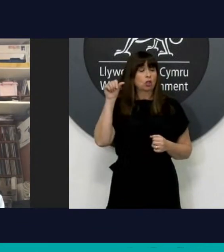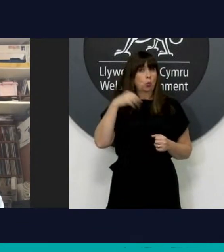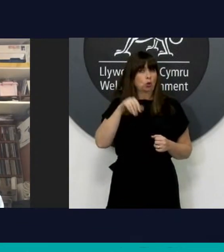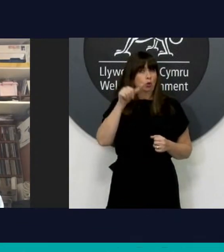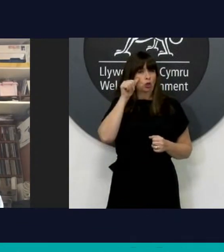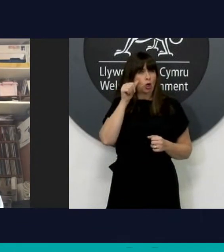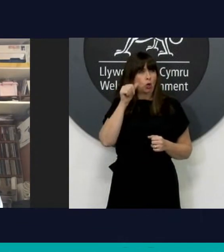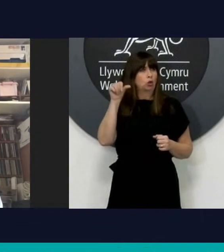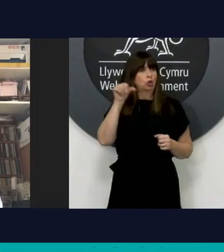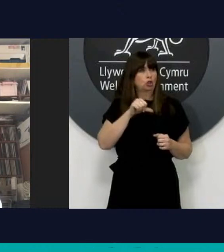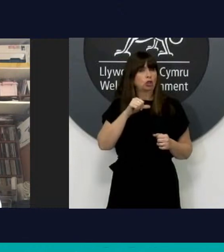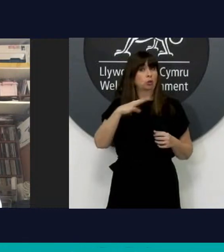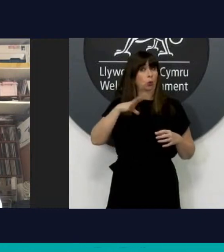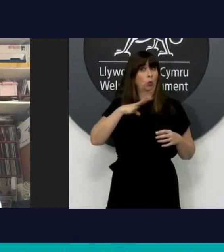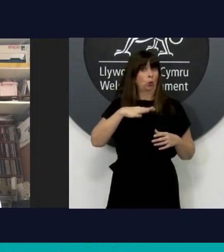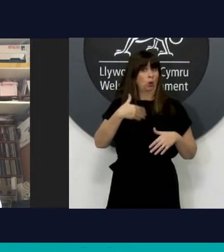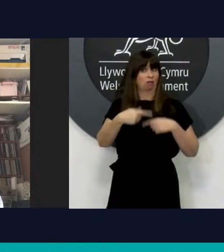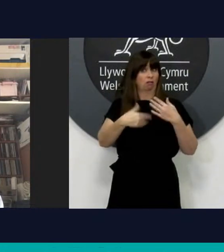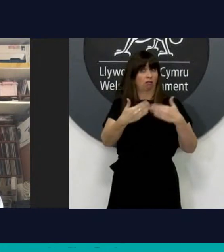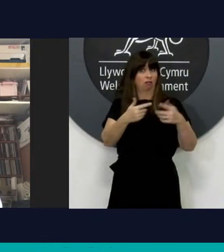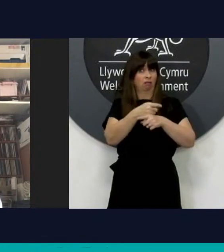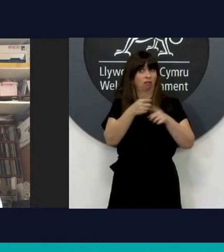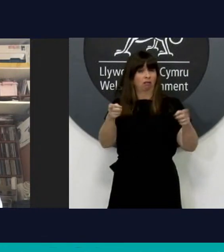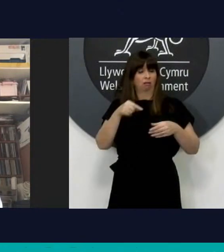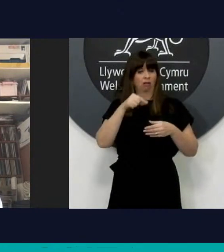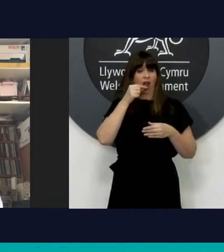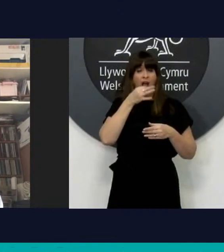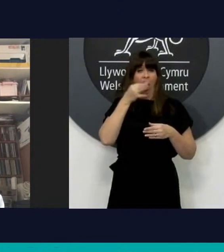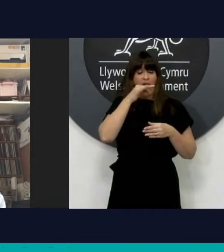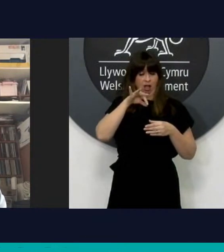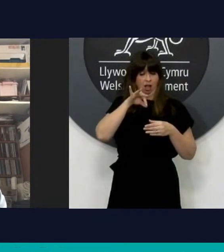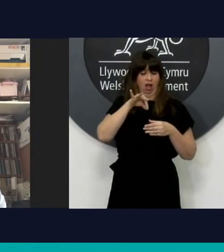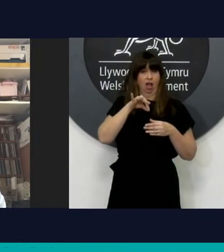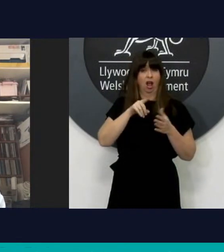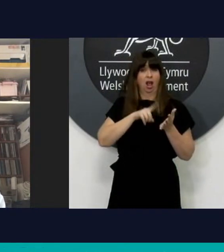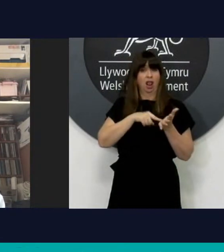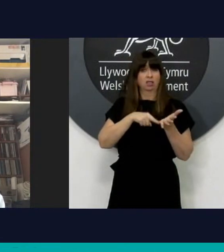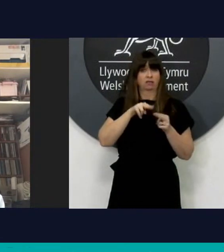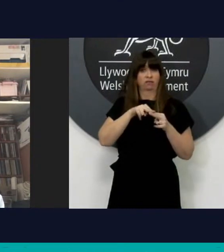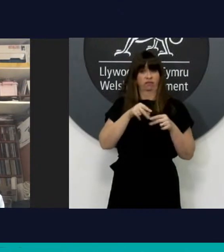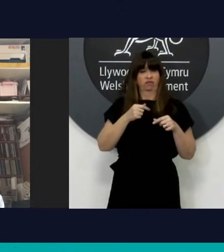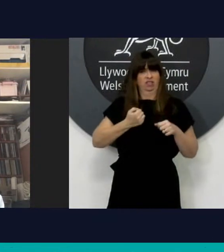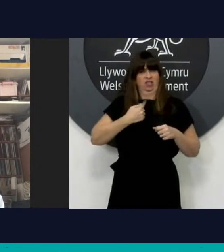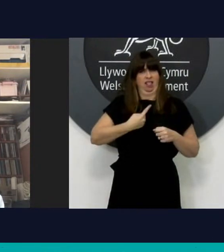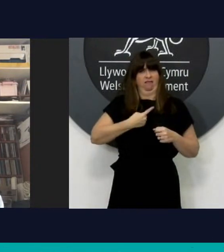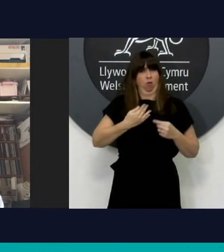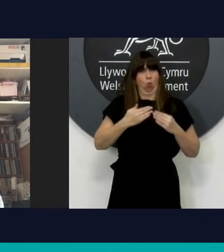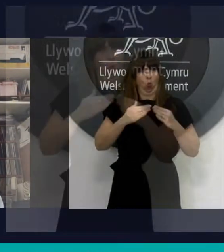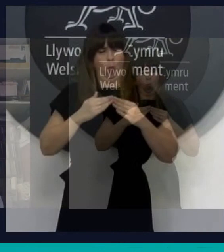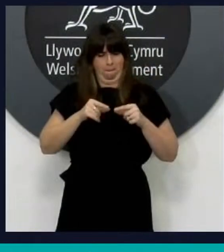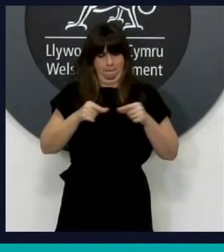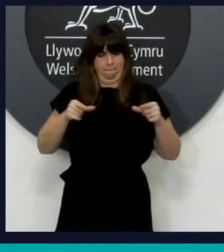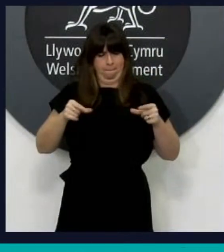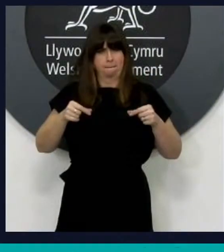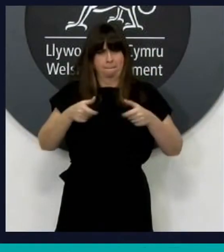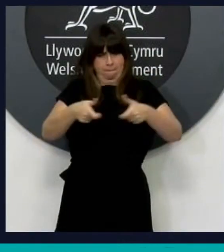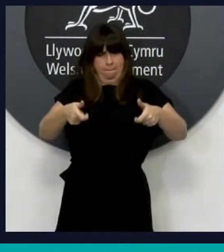flow test, for example, before meeting up with friends, before going to a Christmas party?